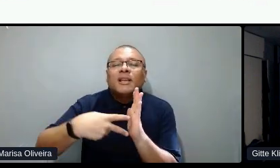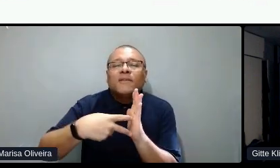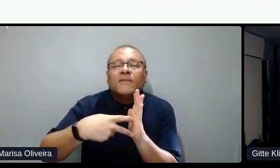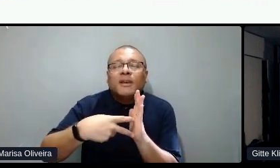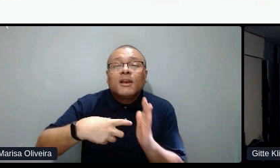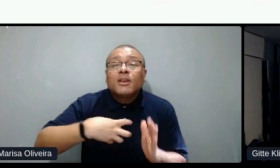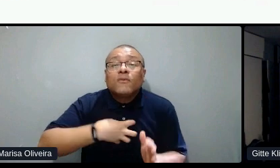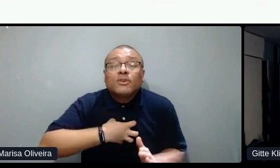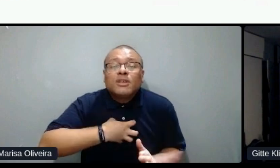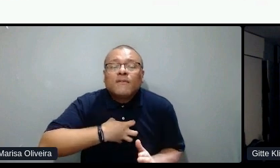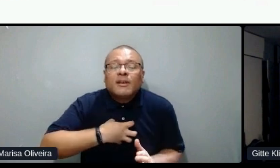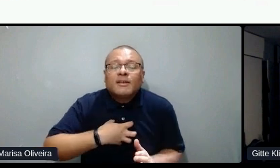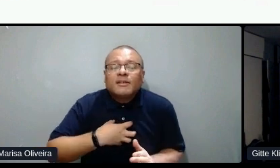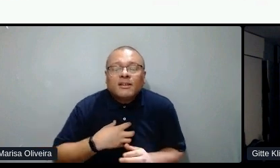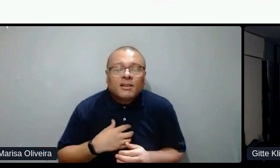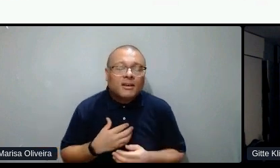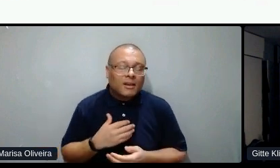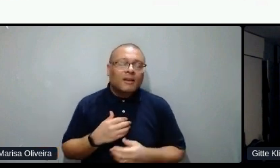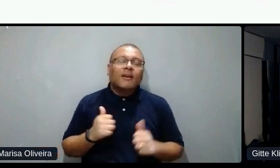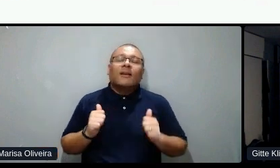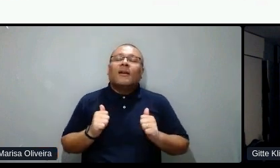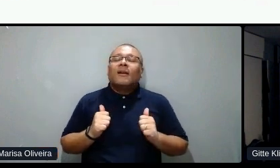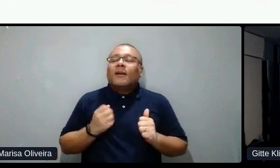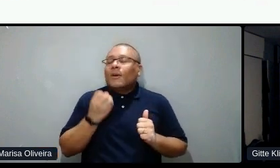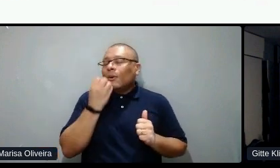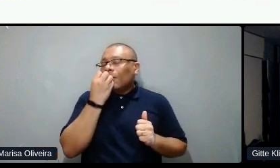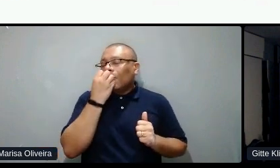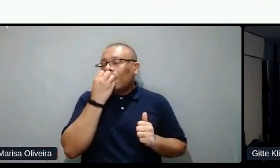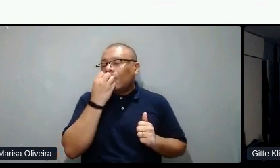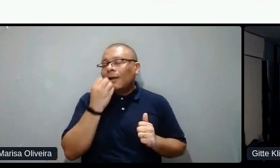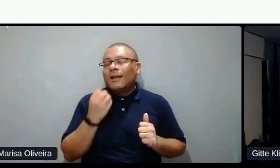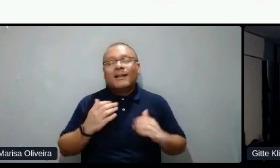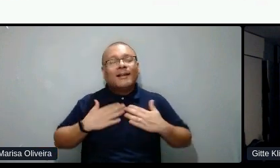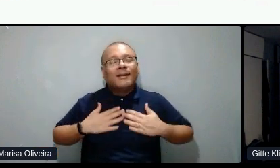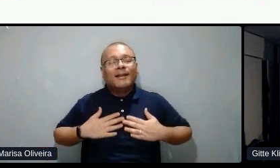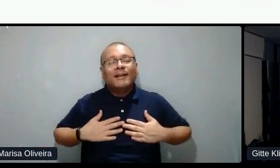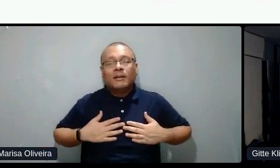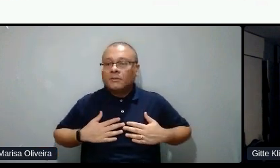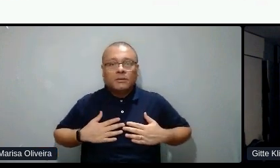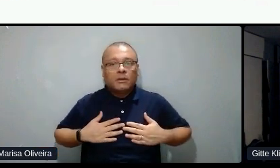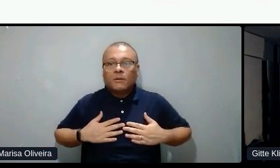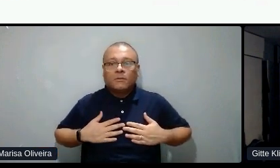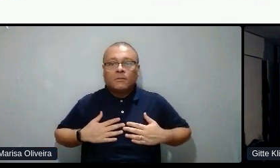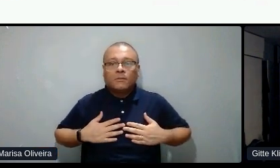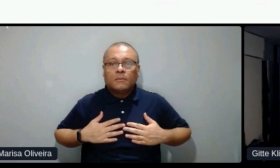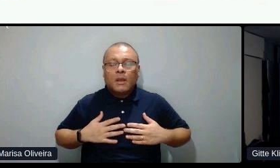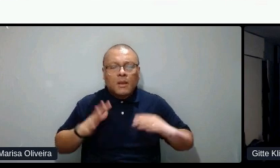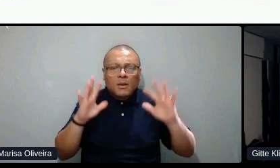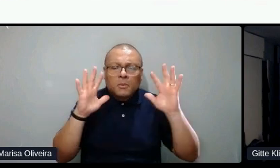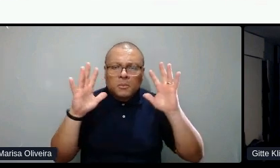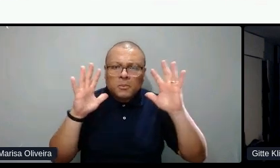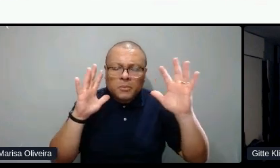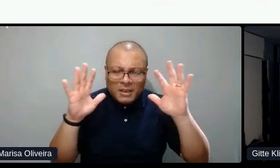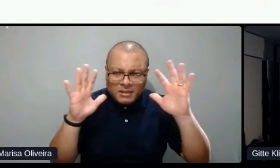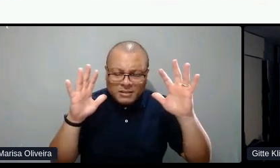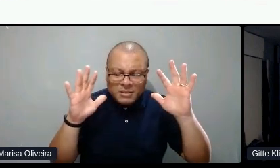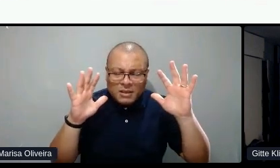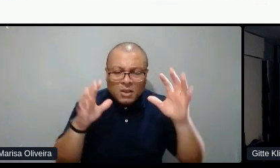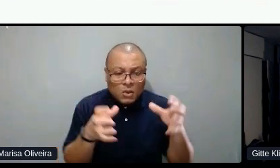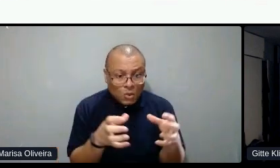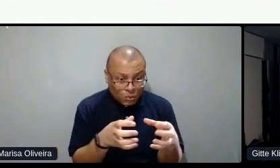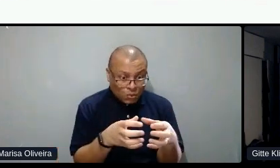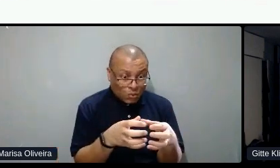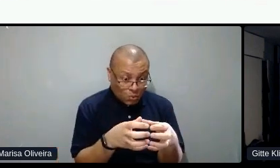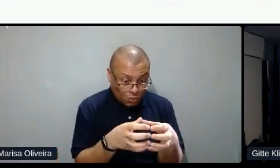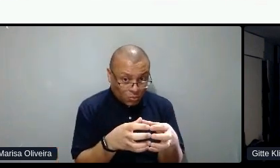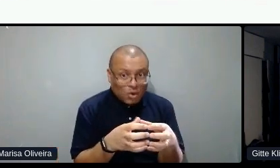Safety helps us be in uncomfortable situations. If you are the only one in a group who disagrees,